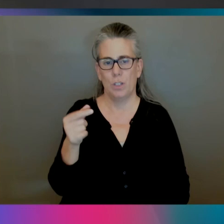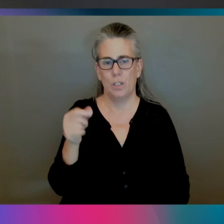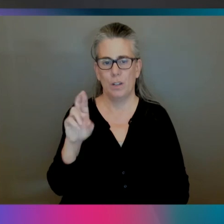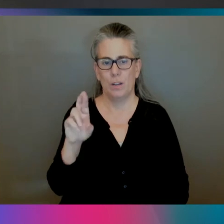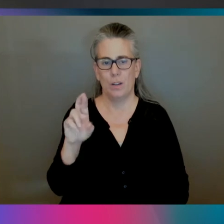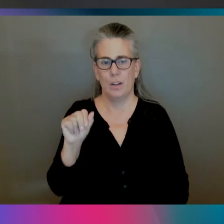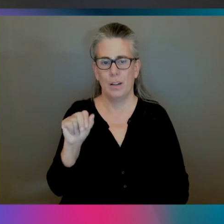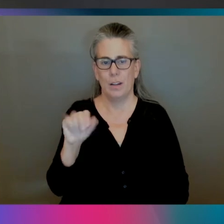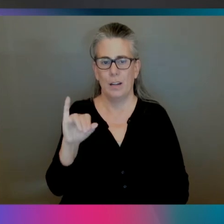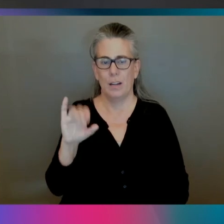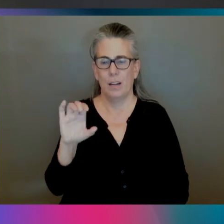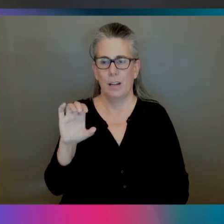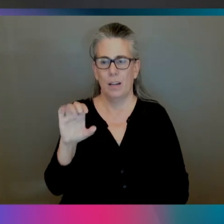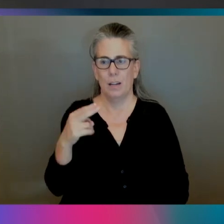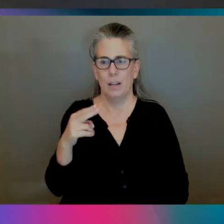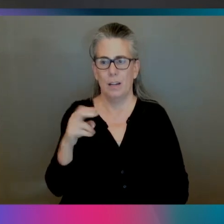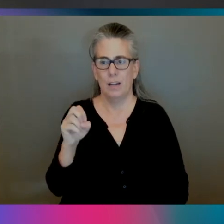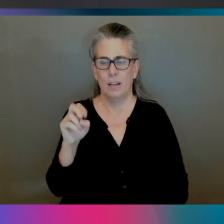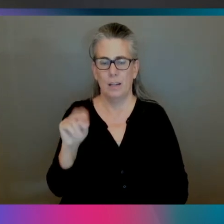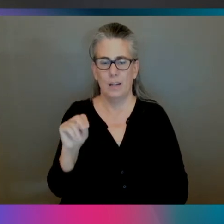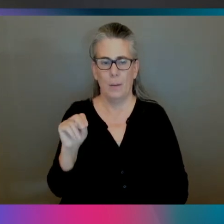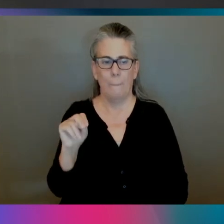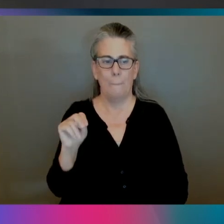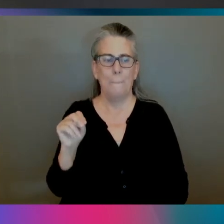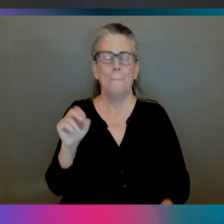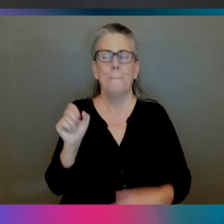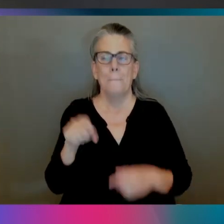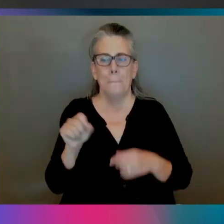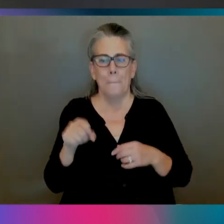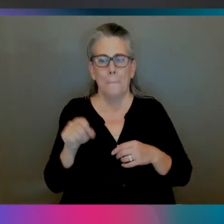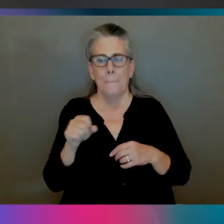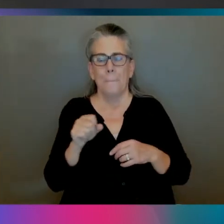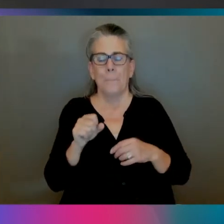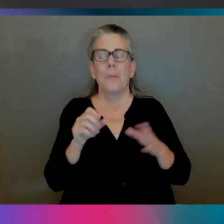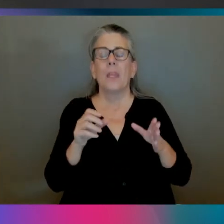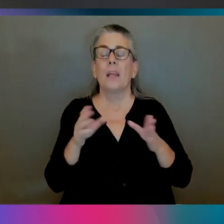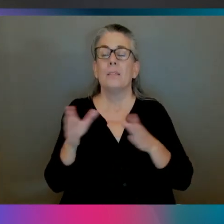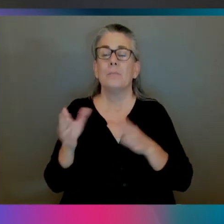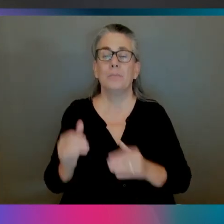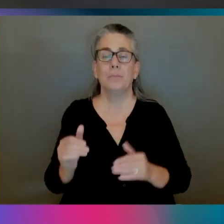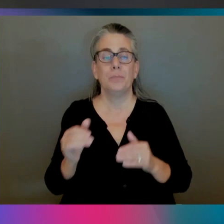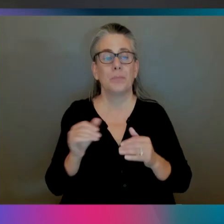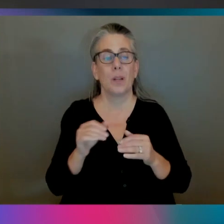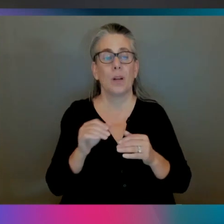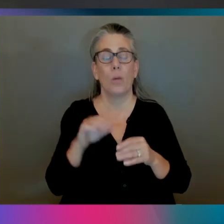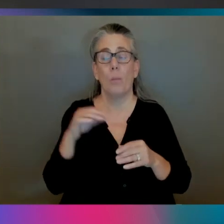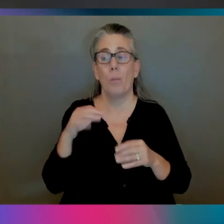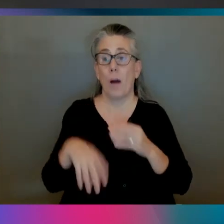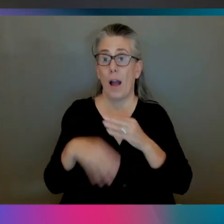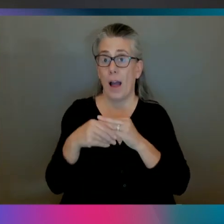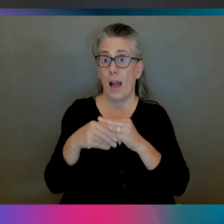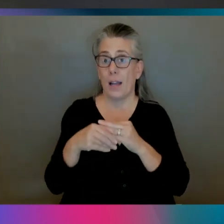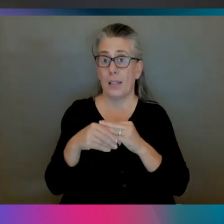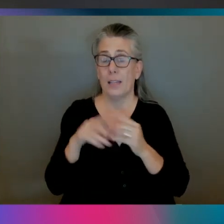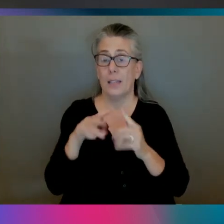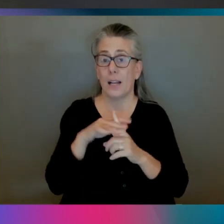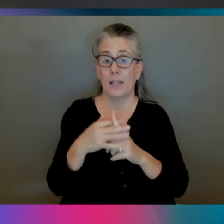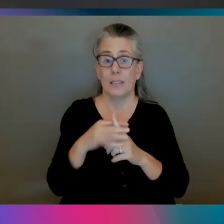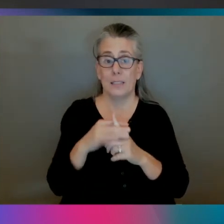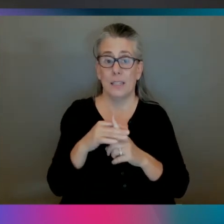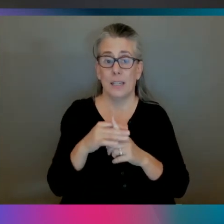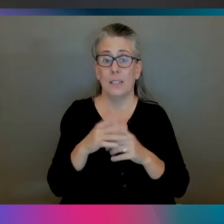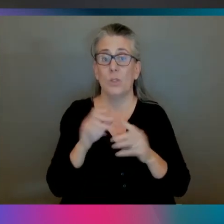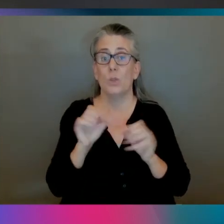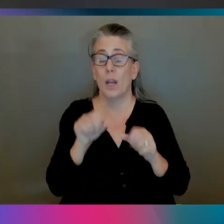uncle. It could be your Same name. And then we do have some bonus content for you, so go ahead and watch how to deliver personalized